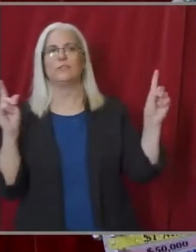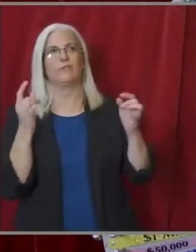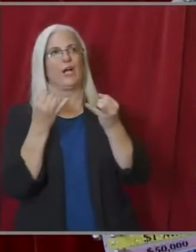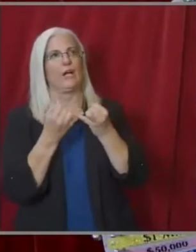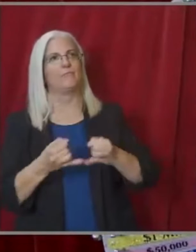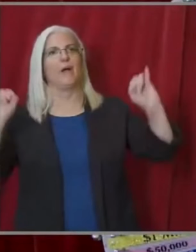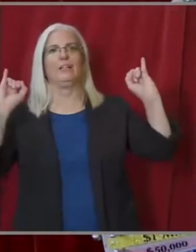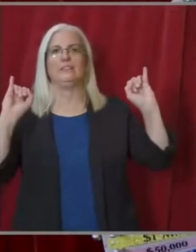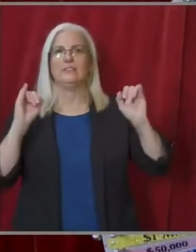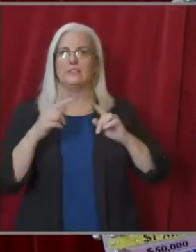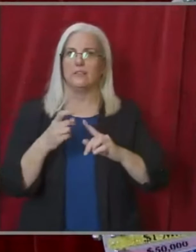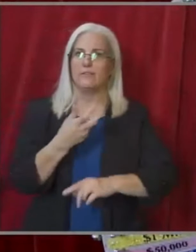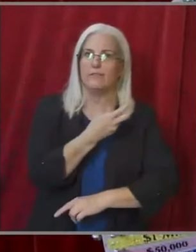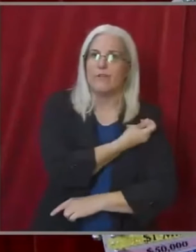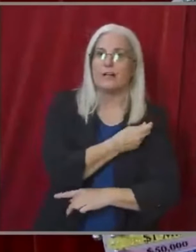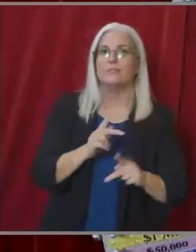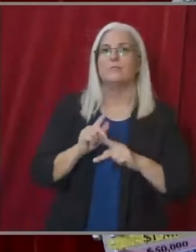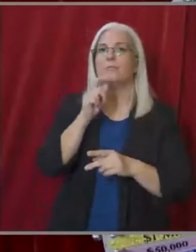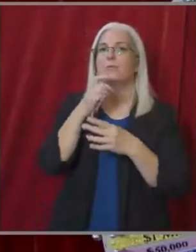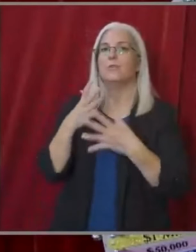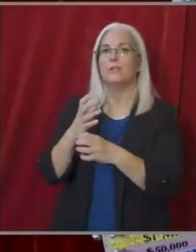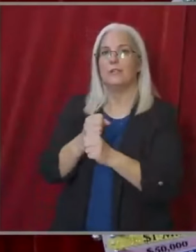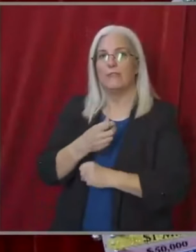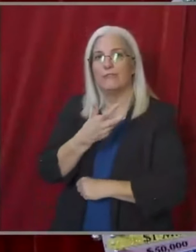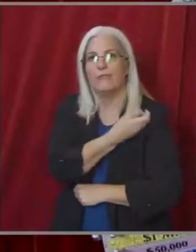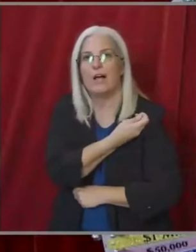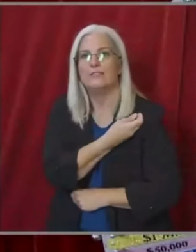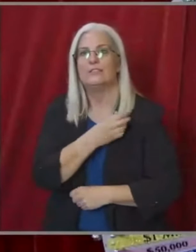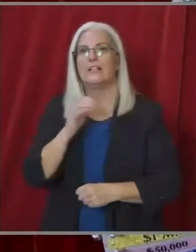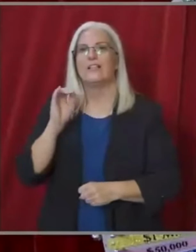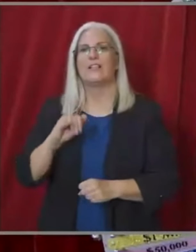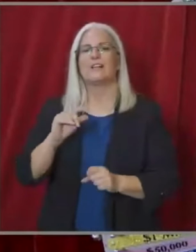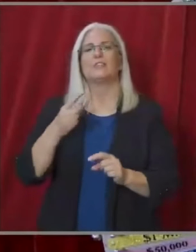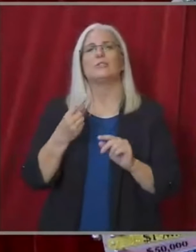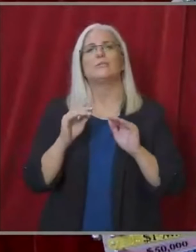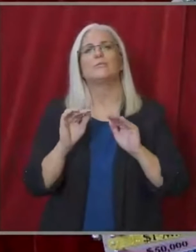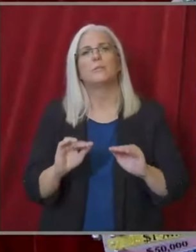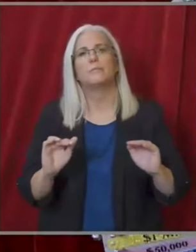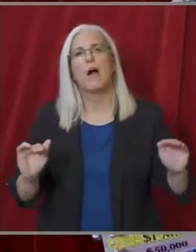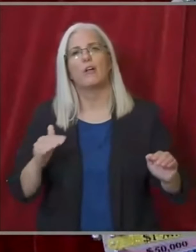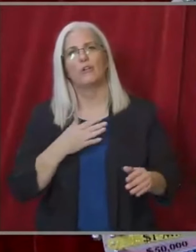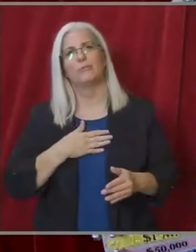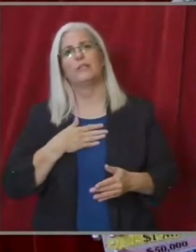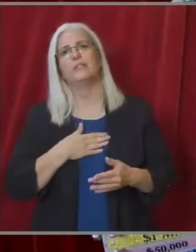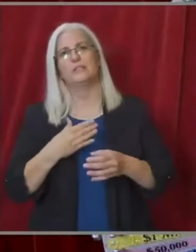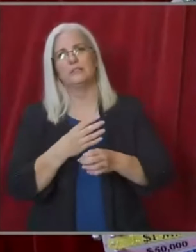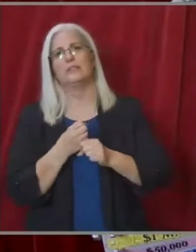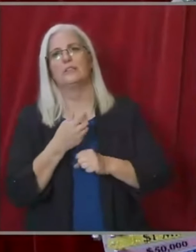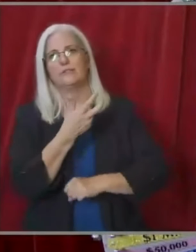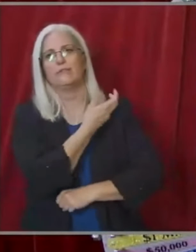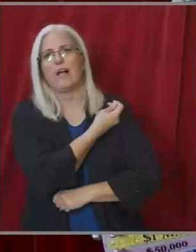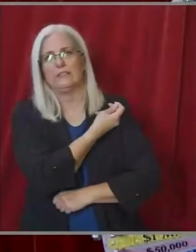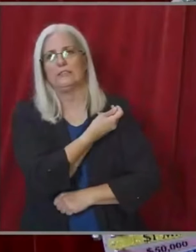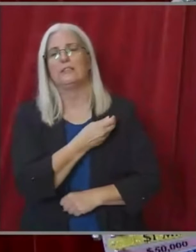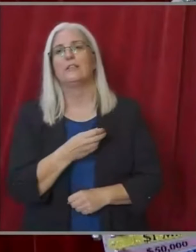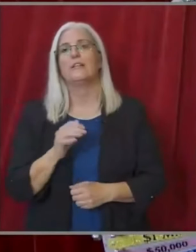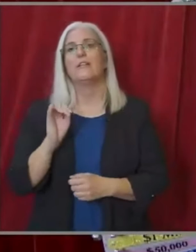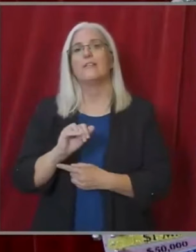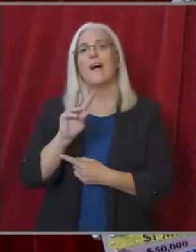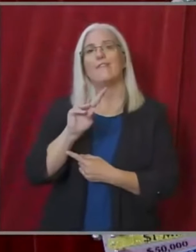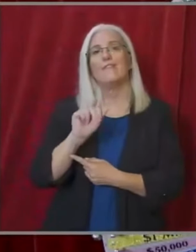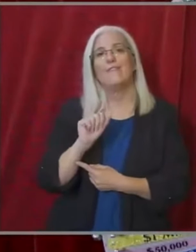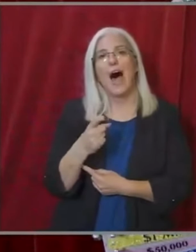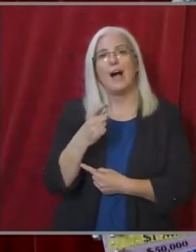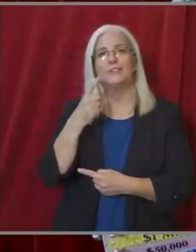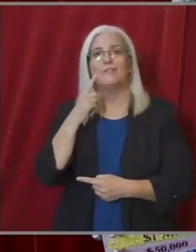got vaccinated, this is your little reminder. You can get vaccinated. You're going to vax for the win because you're going to protect yourself, protect